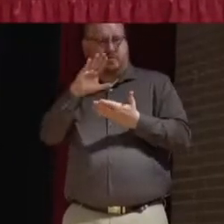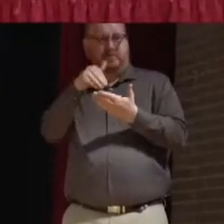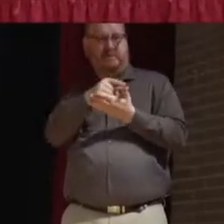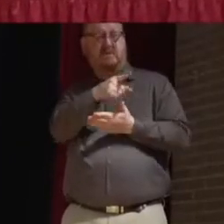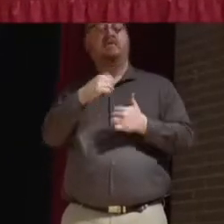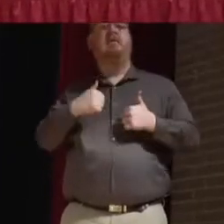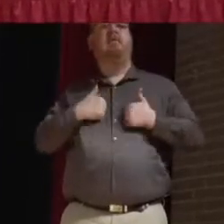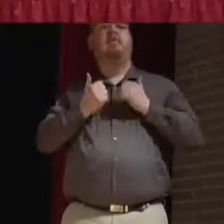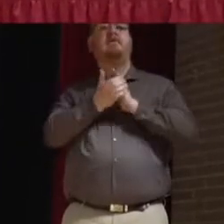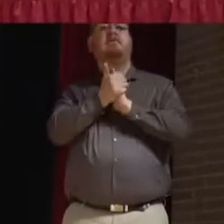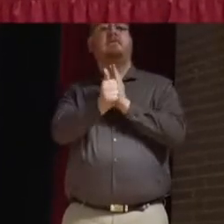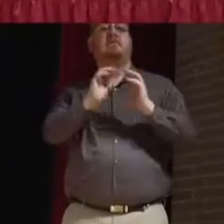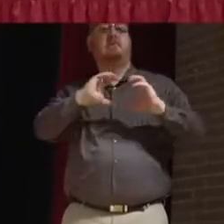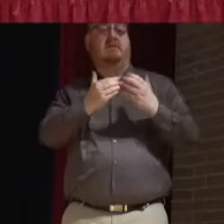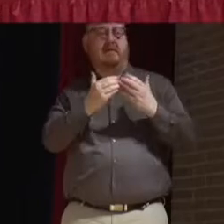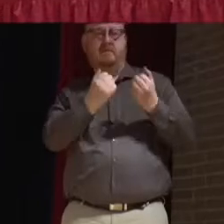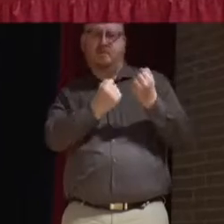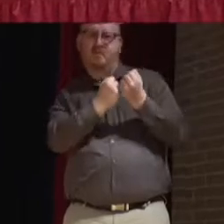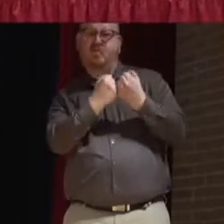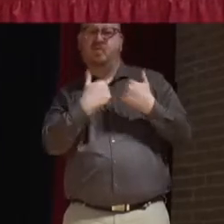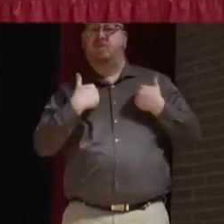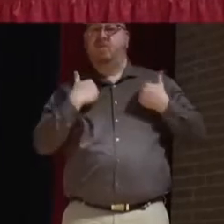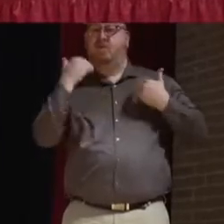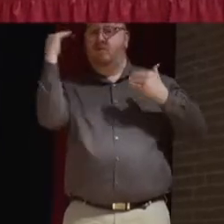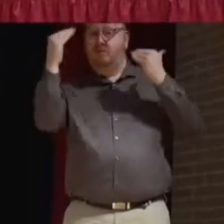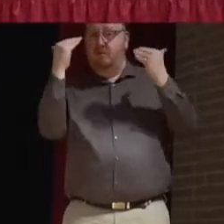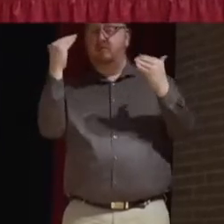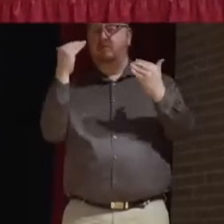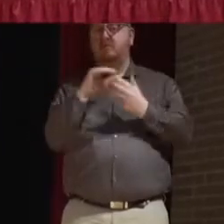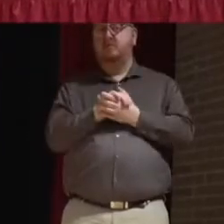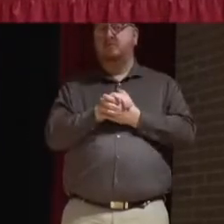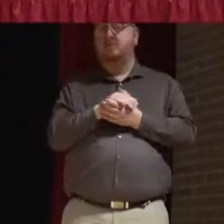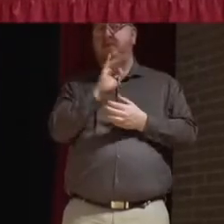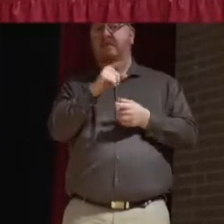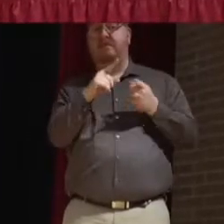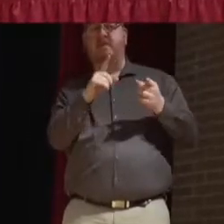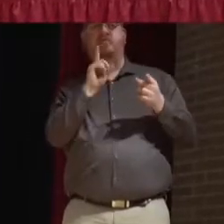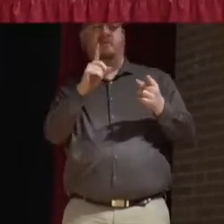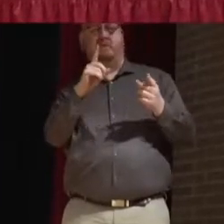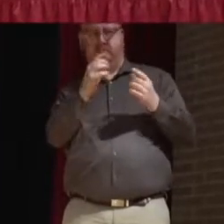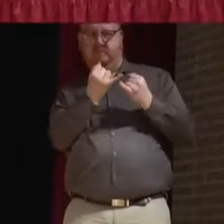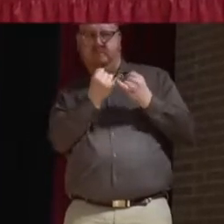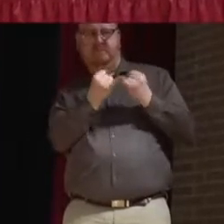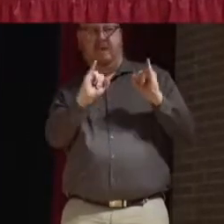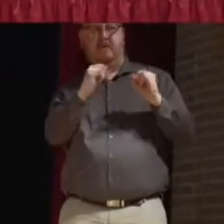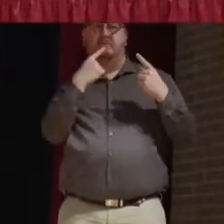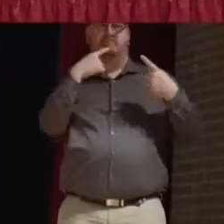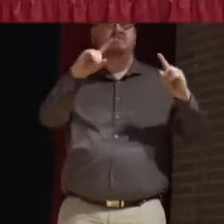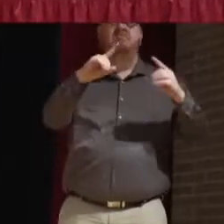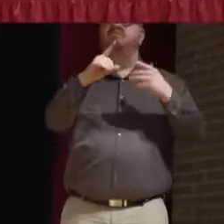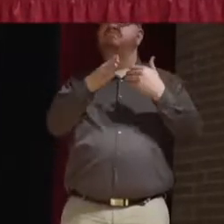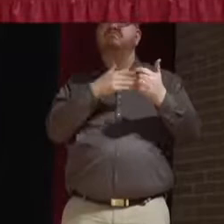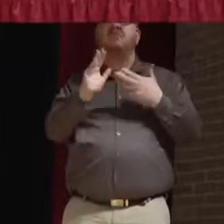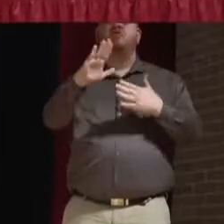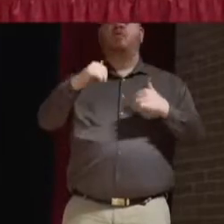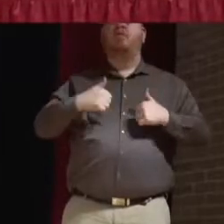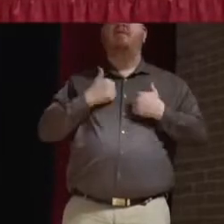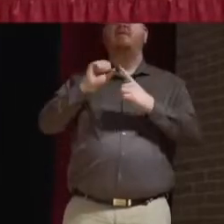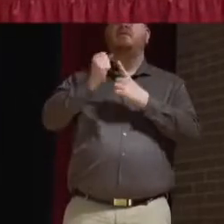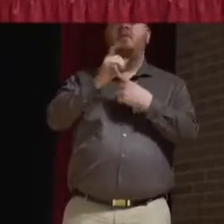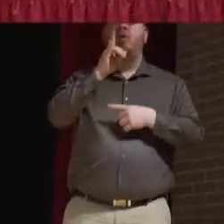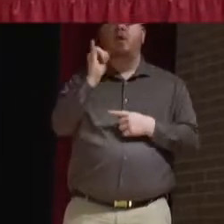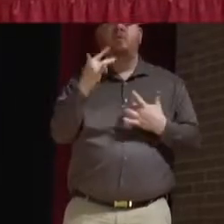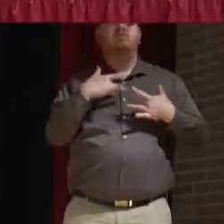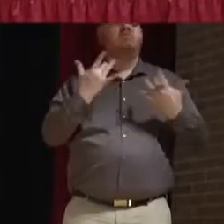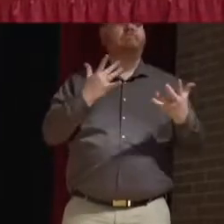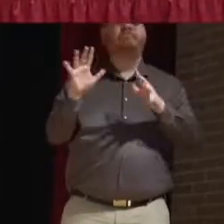for young adults is just achieving independence regardless of what your living situation might be like. In